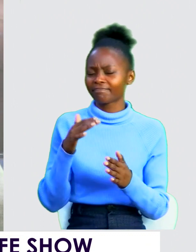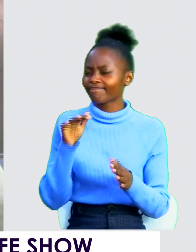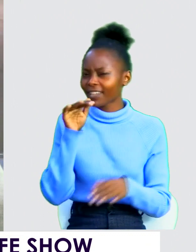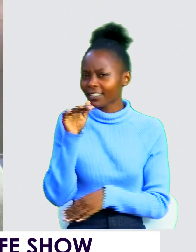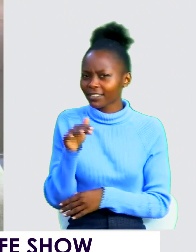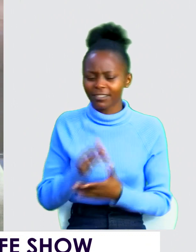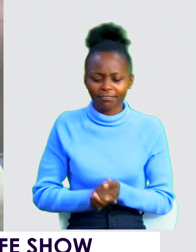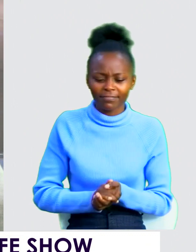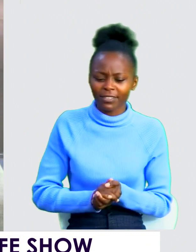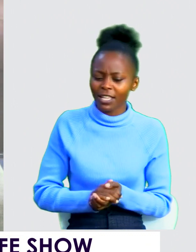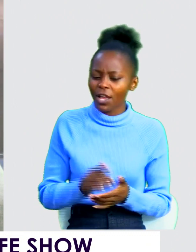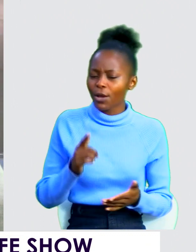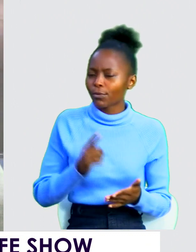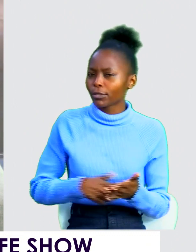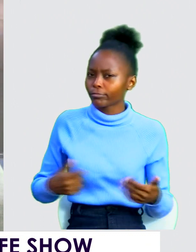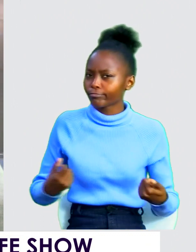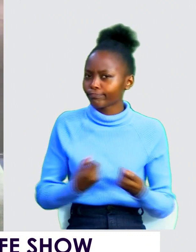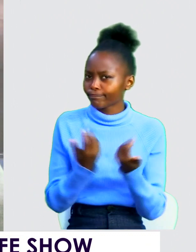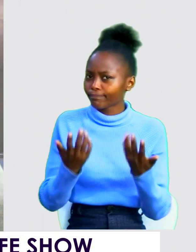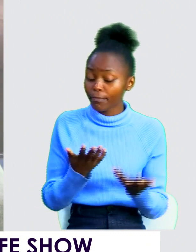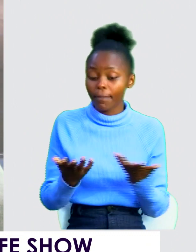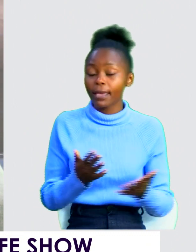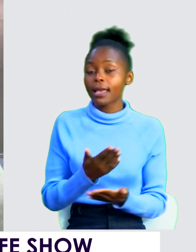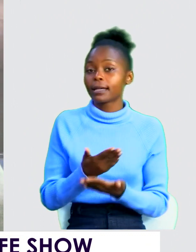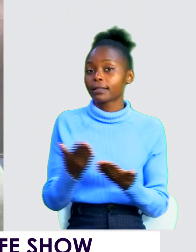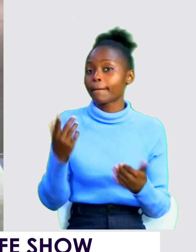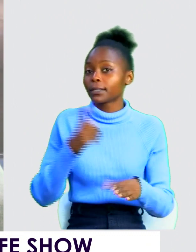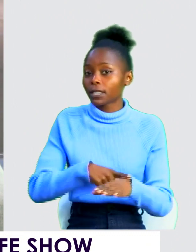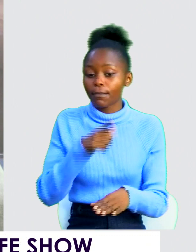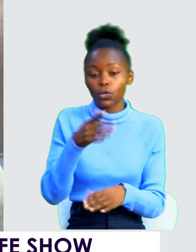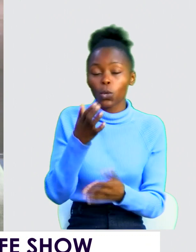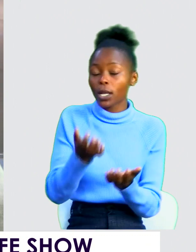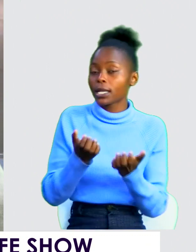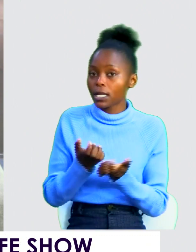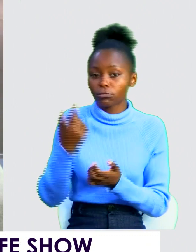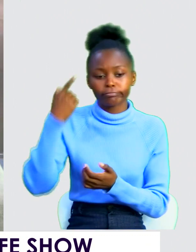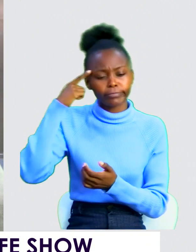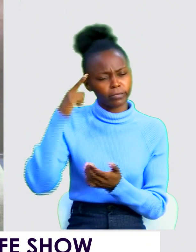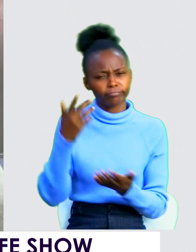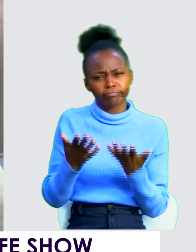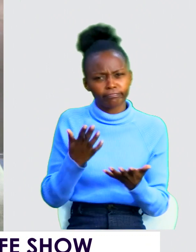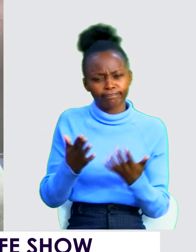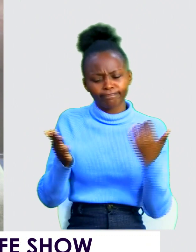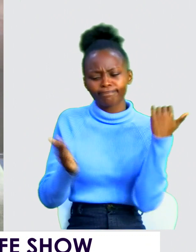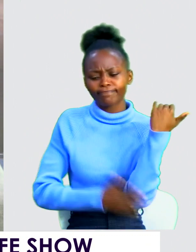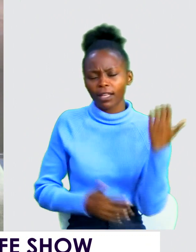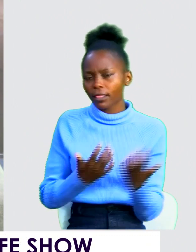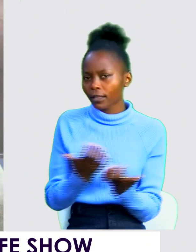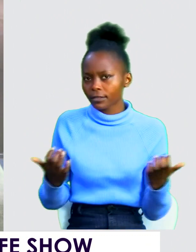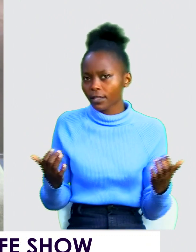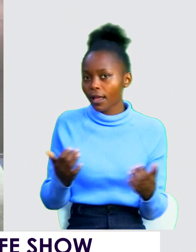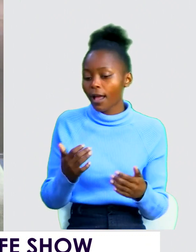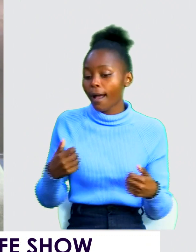happen? You need sometimes to think of the worst that can happen in a certain situation. You